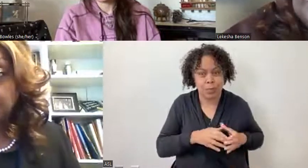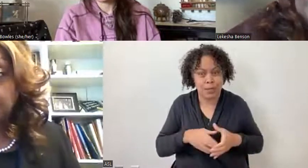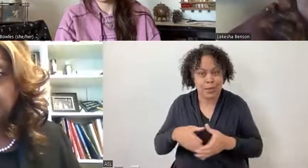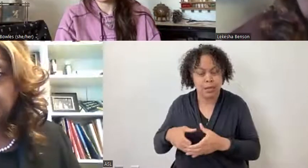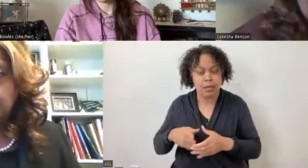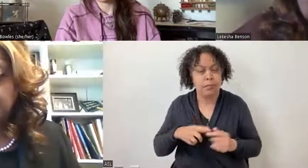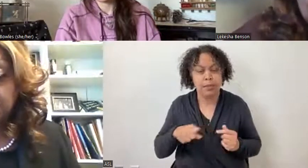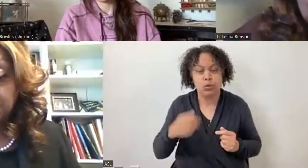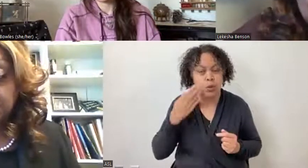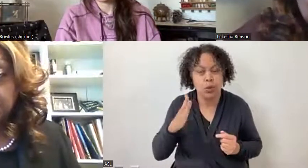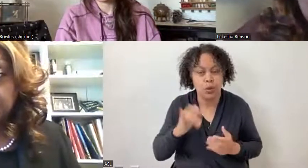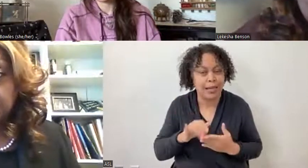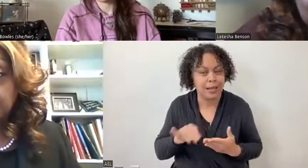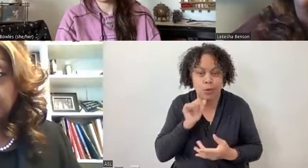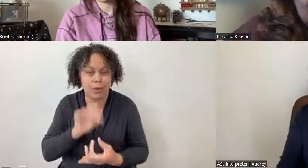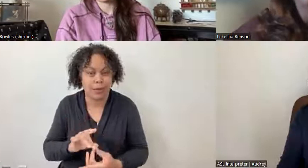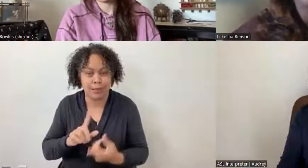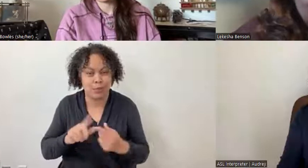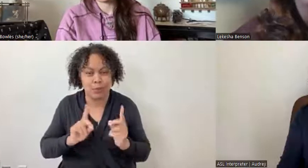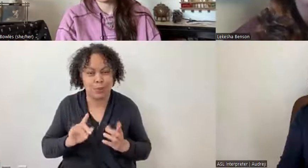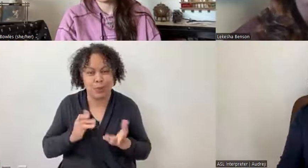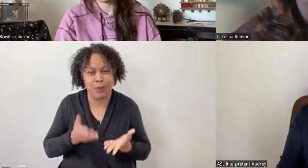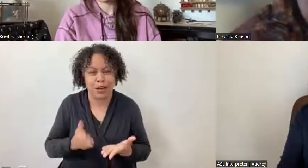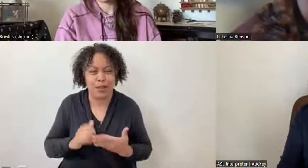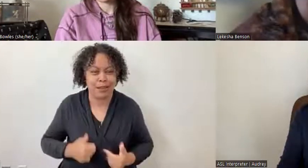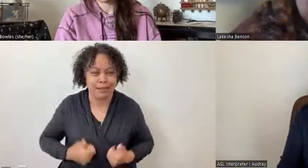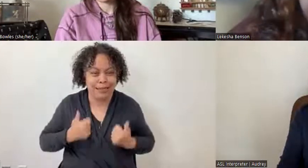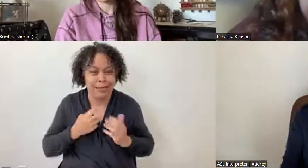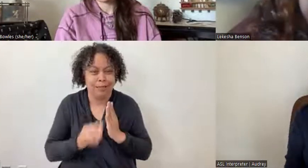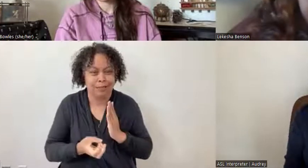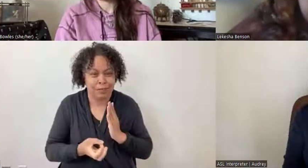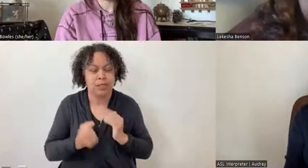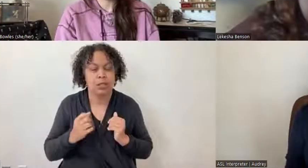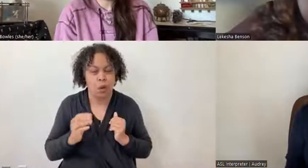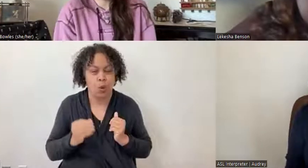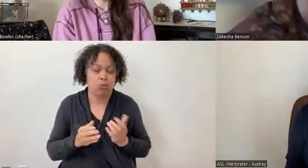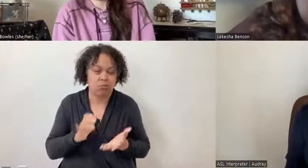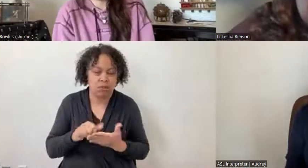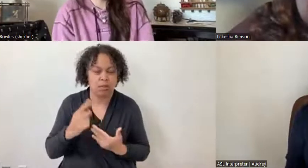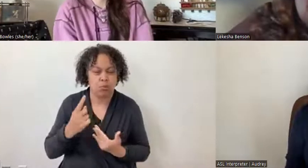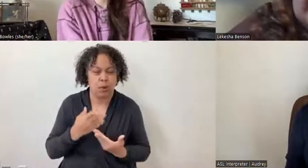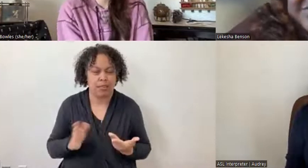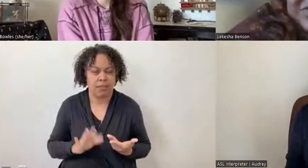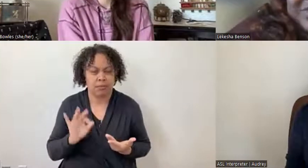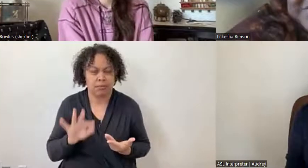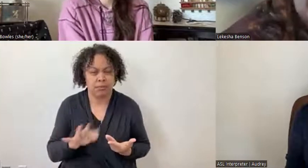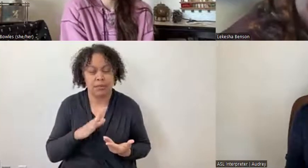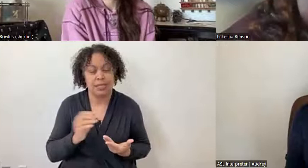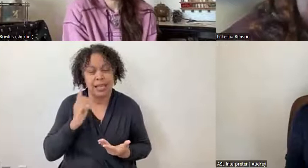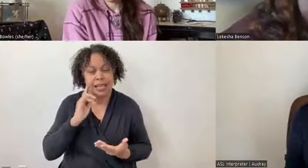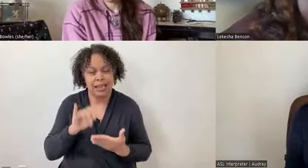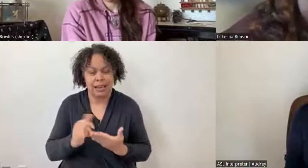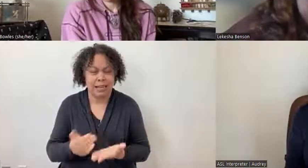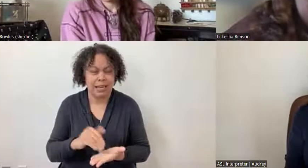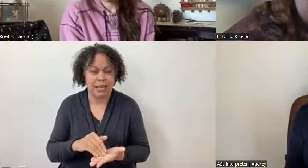that if you're not connected to the people that actually live there. So that would be one of the things. I think that is, again,